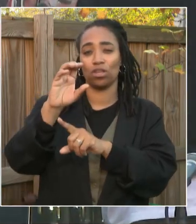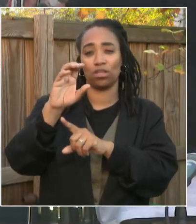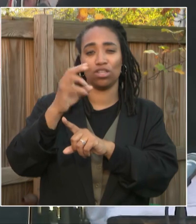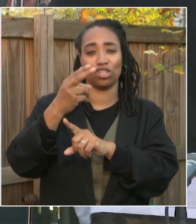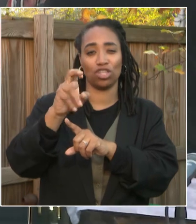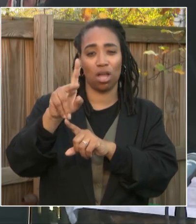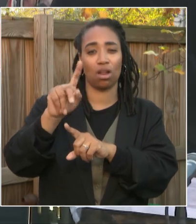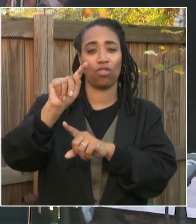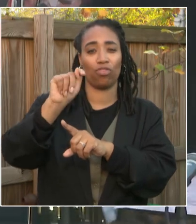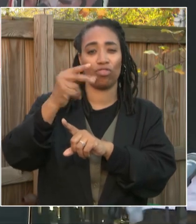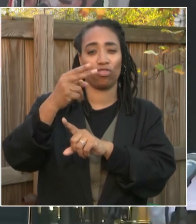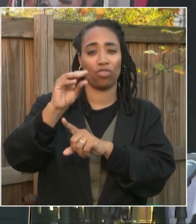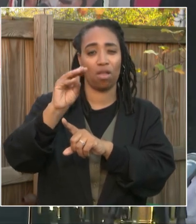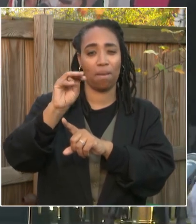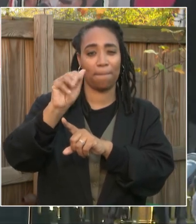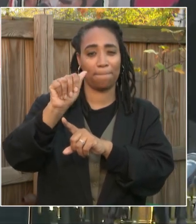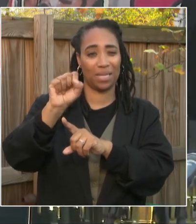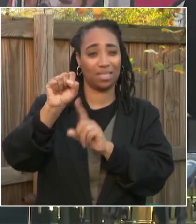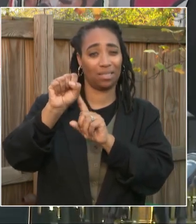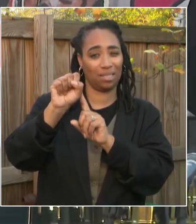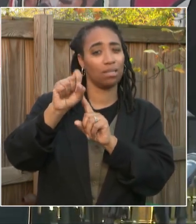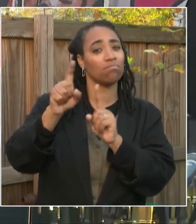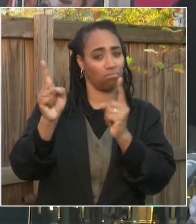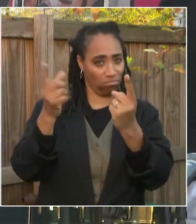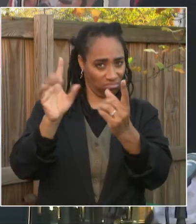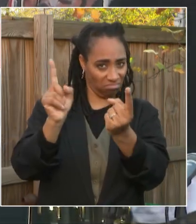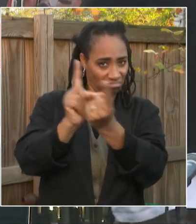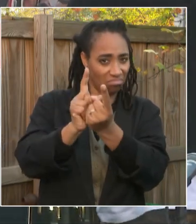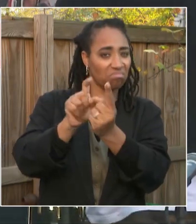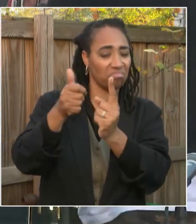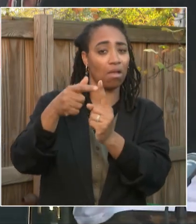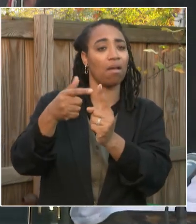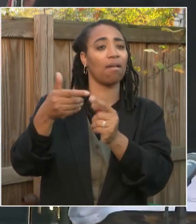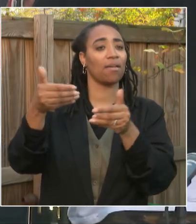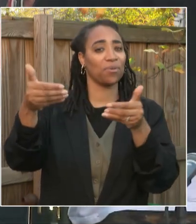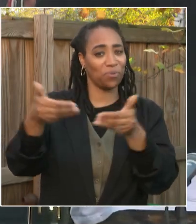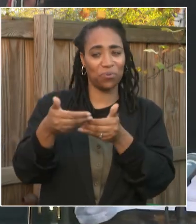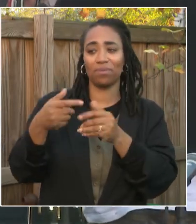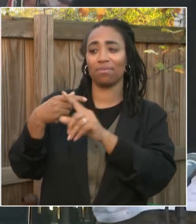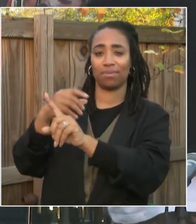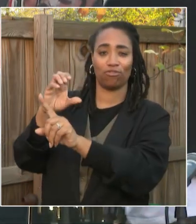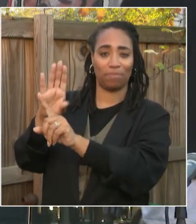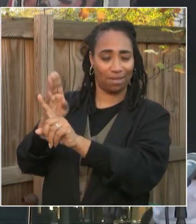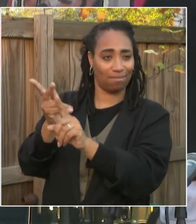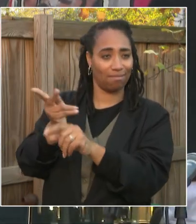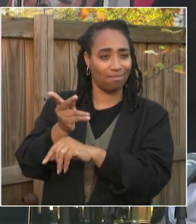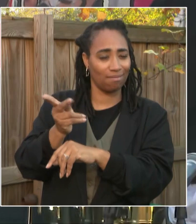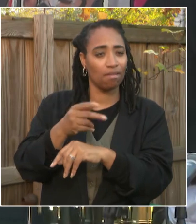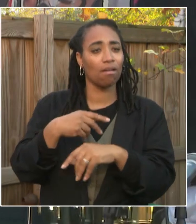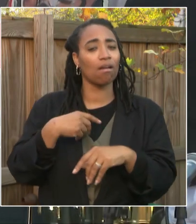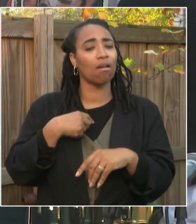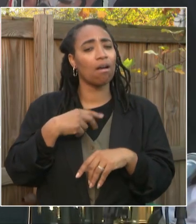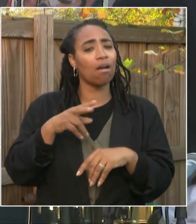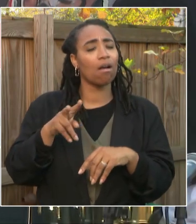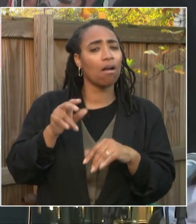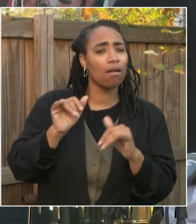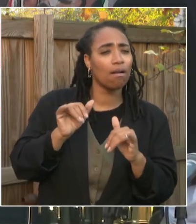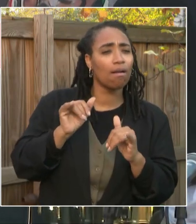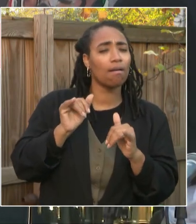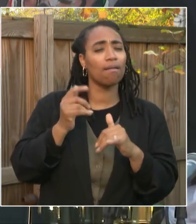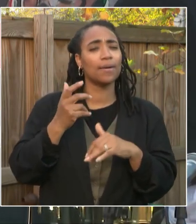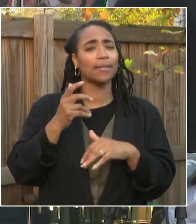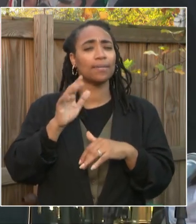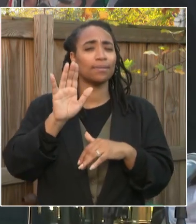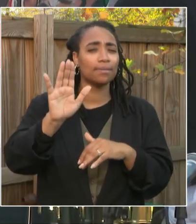from there. We just kept pushing and kept pushing. But it's always a story behind every person. And it's always